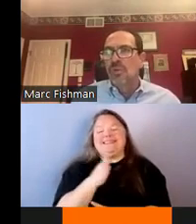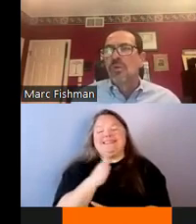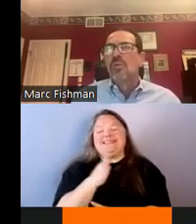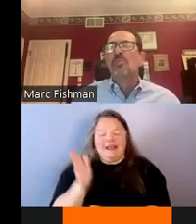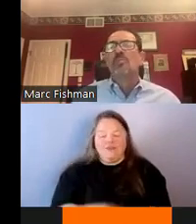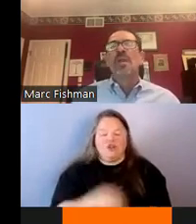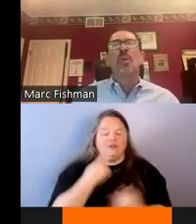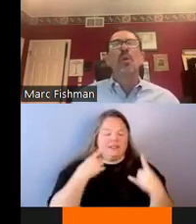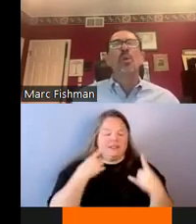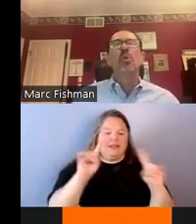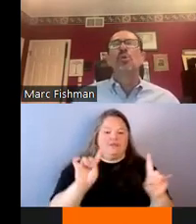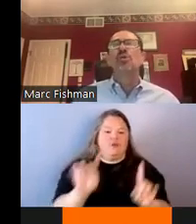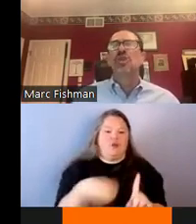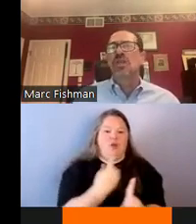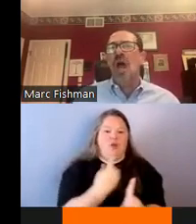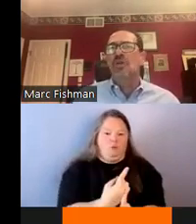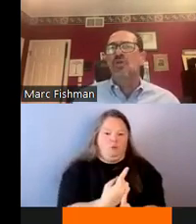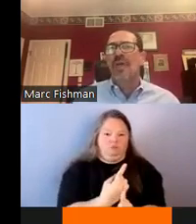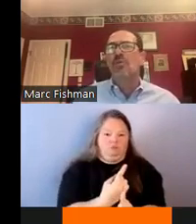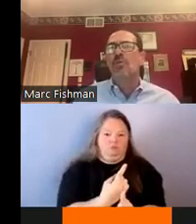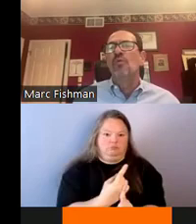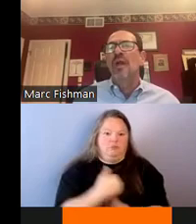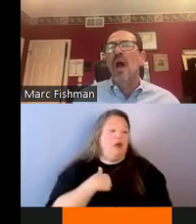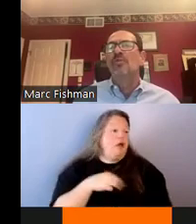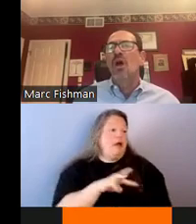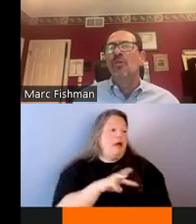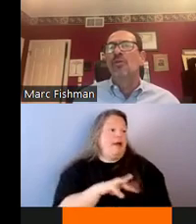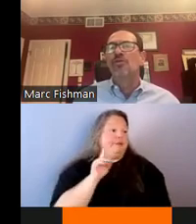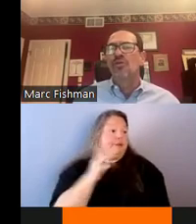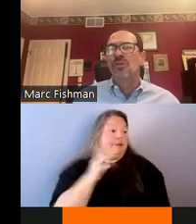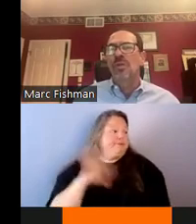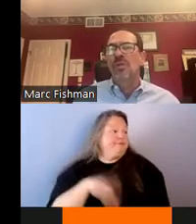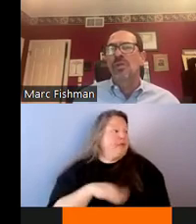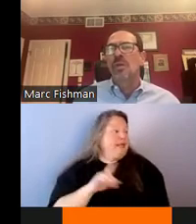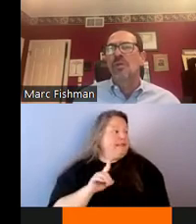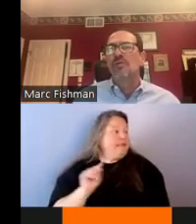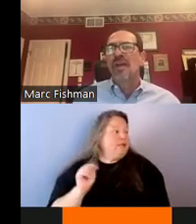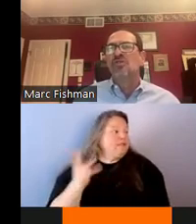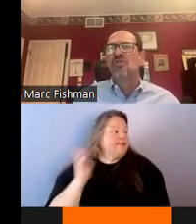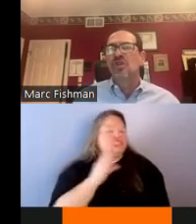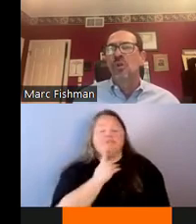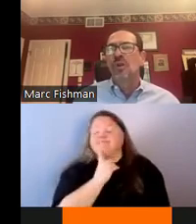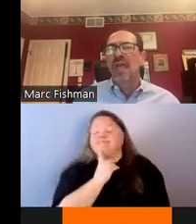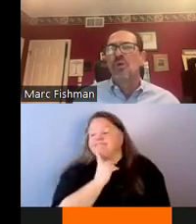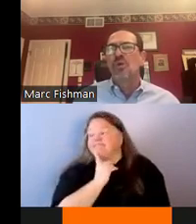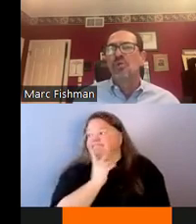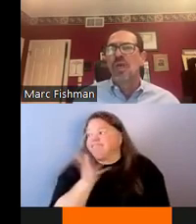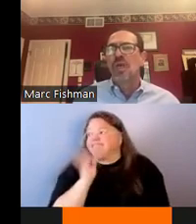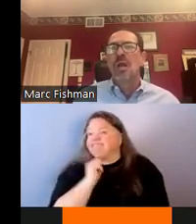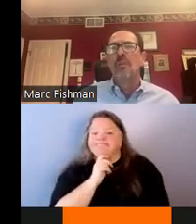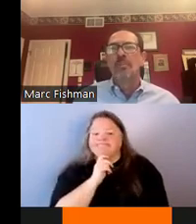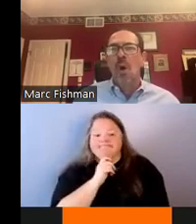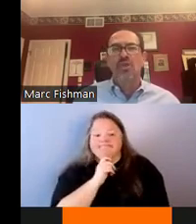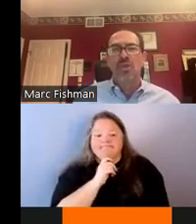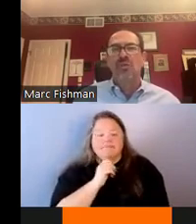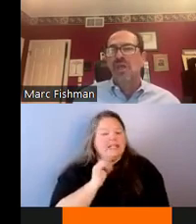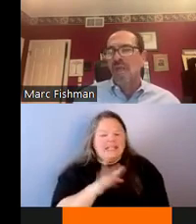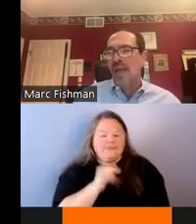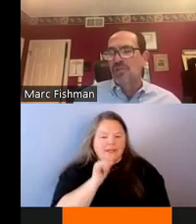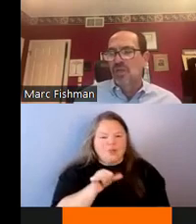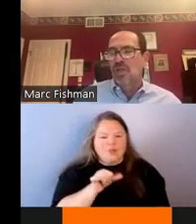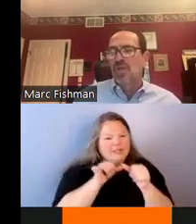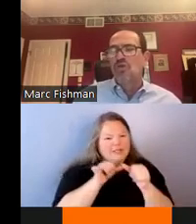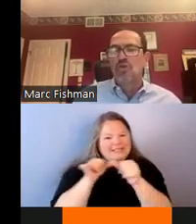own. People who detox without moving on to other treatment phases, including MOUD,